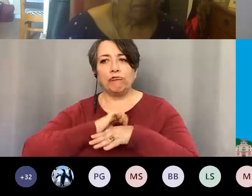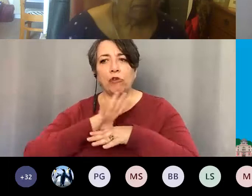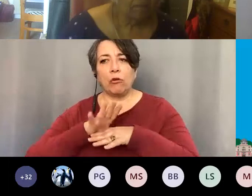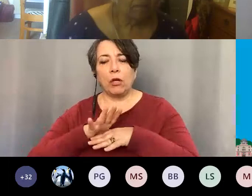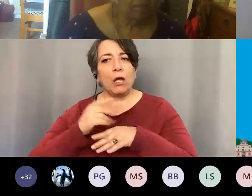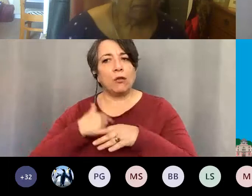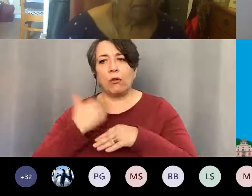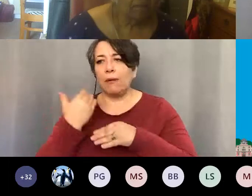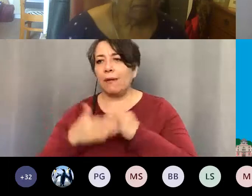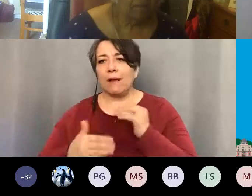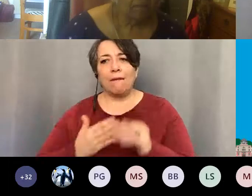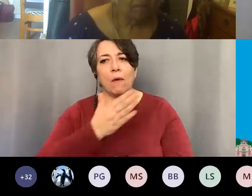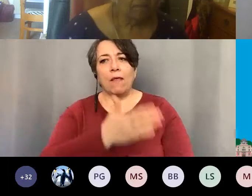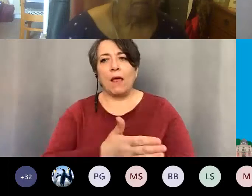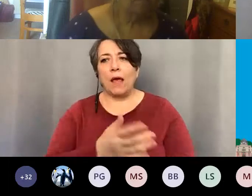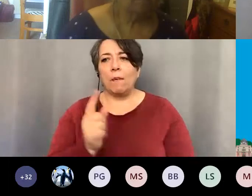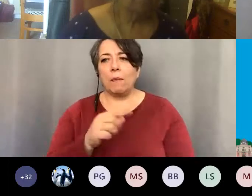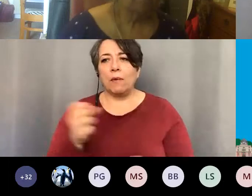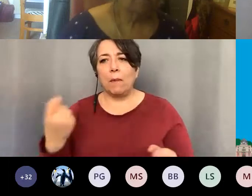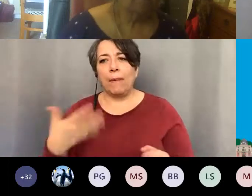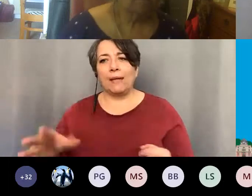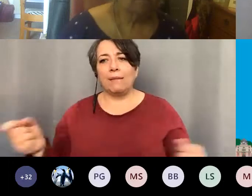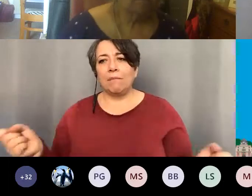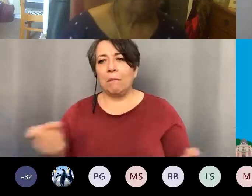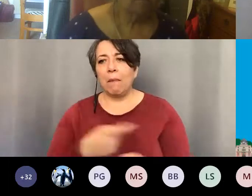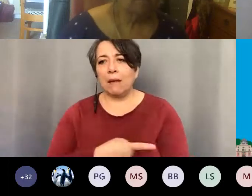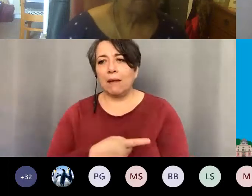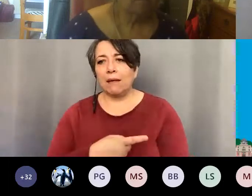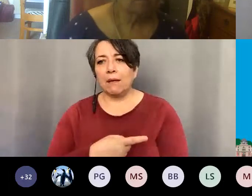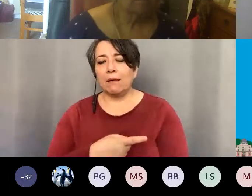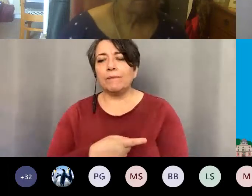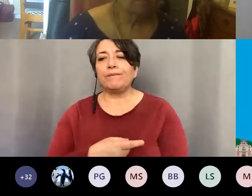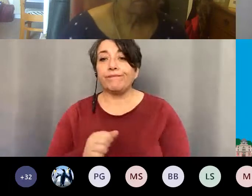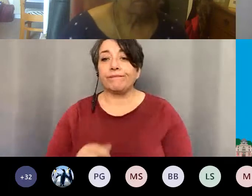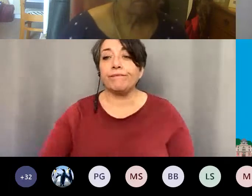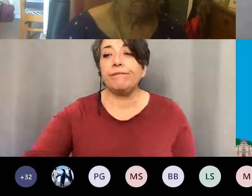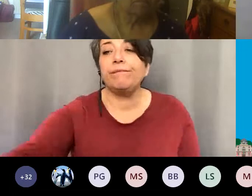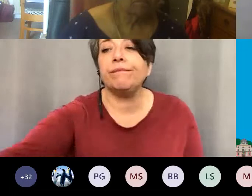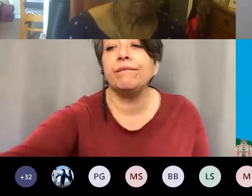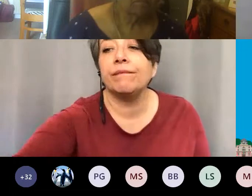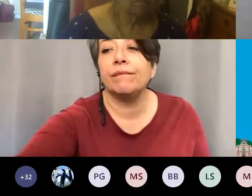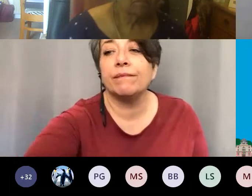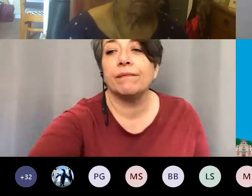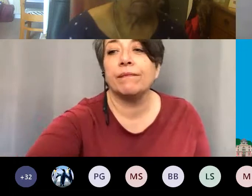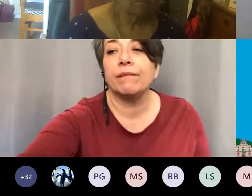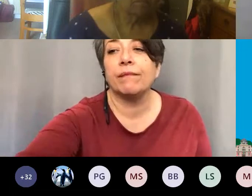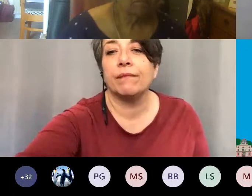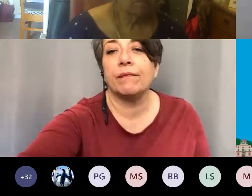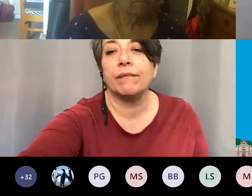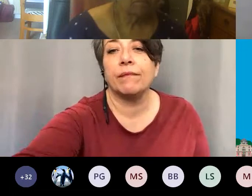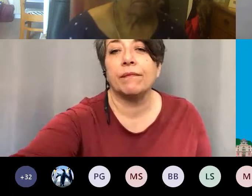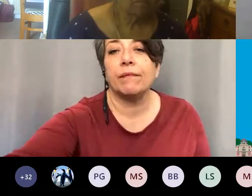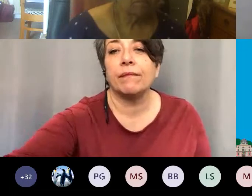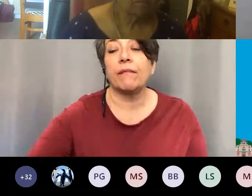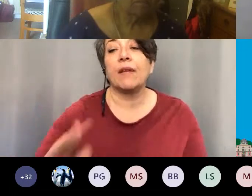get missed? Yeah, so nationally we recognise that patients